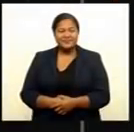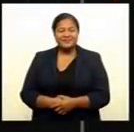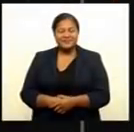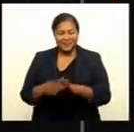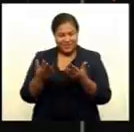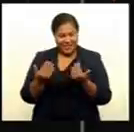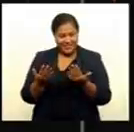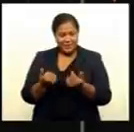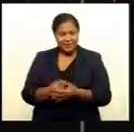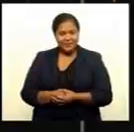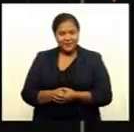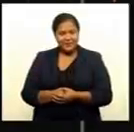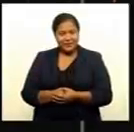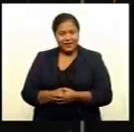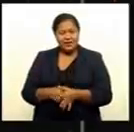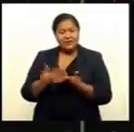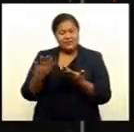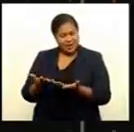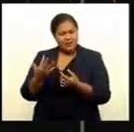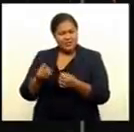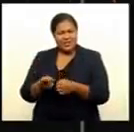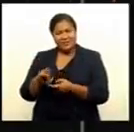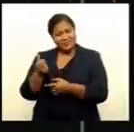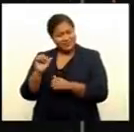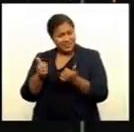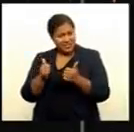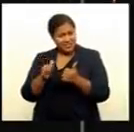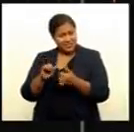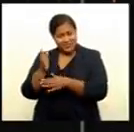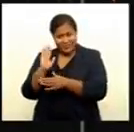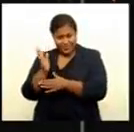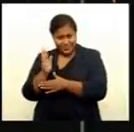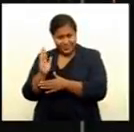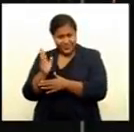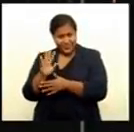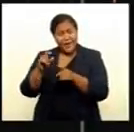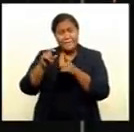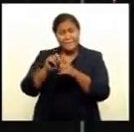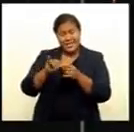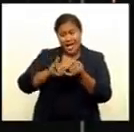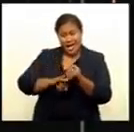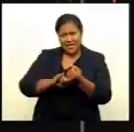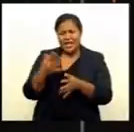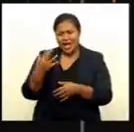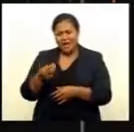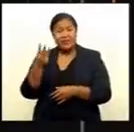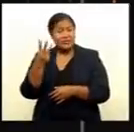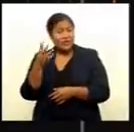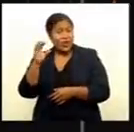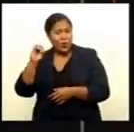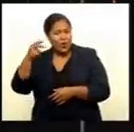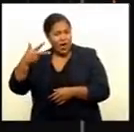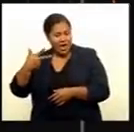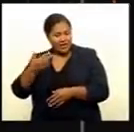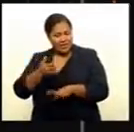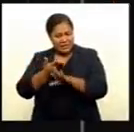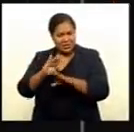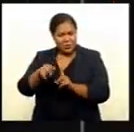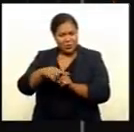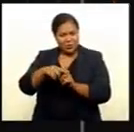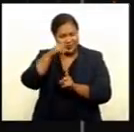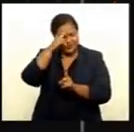Welcome back. News just a hand after the press conference earlier. There have been 308 new cases of